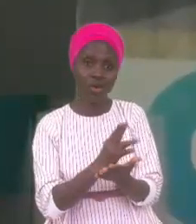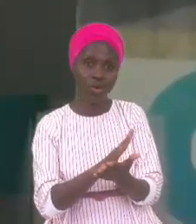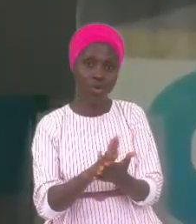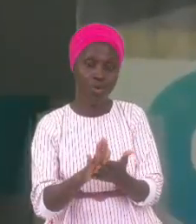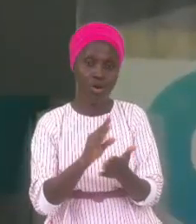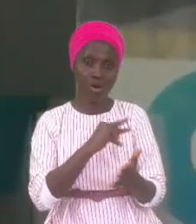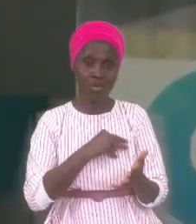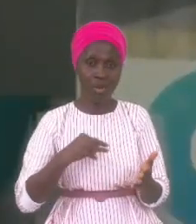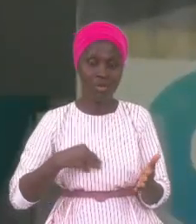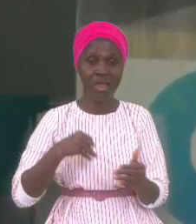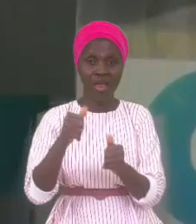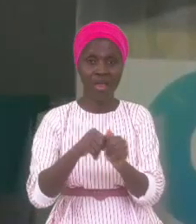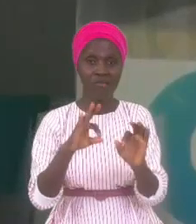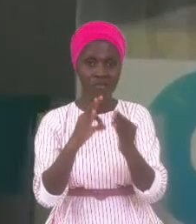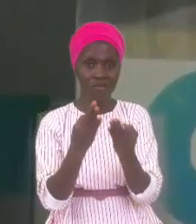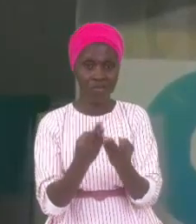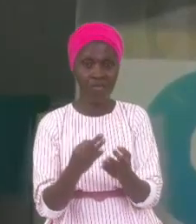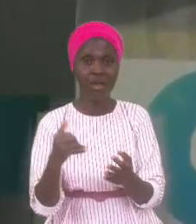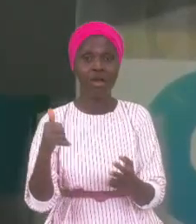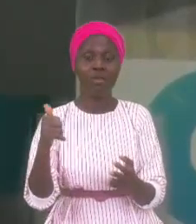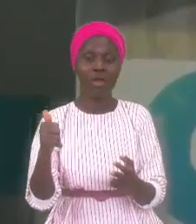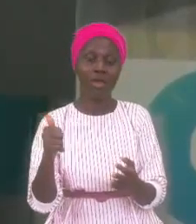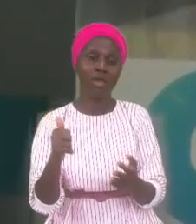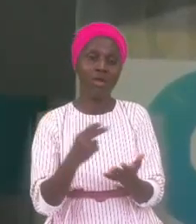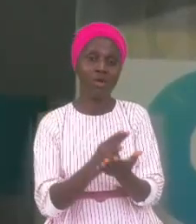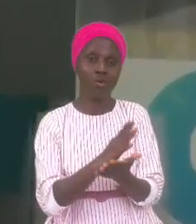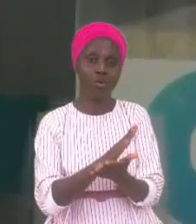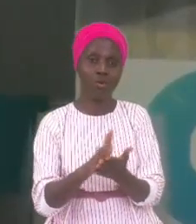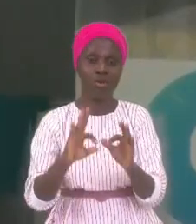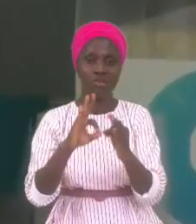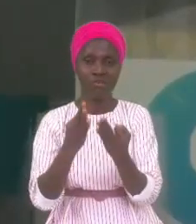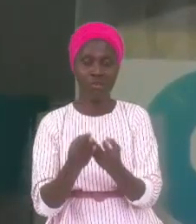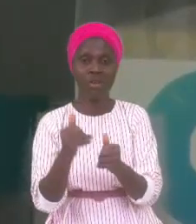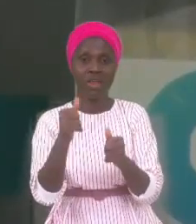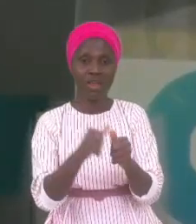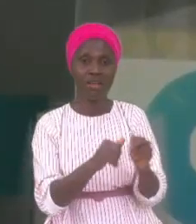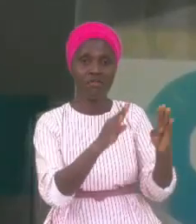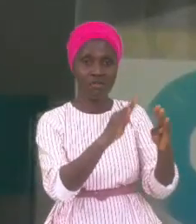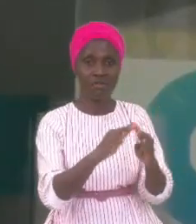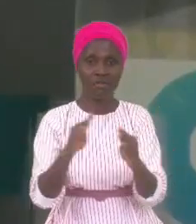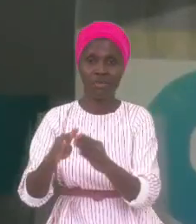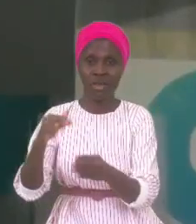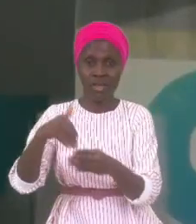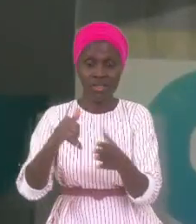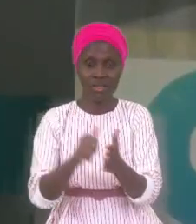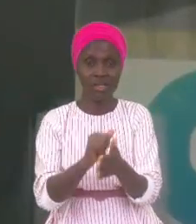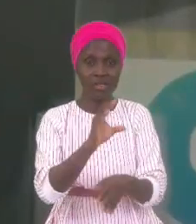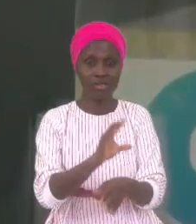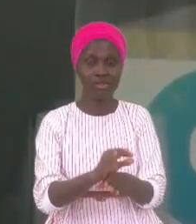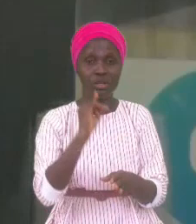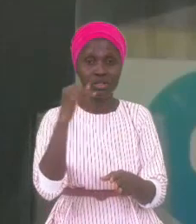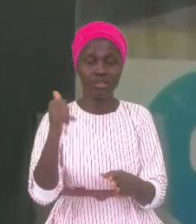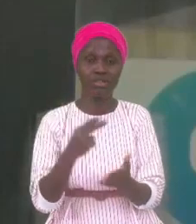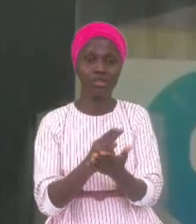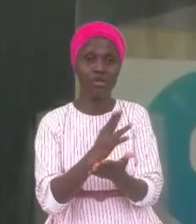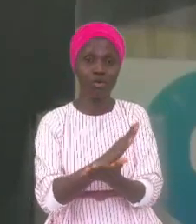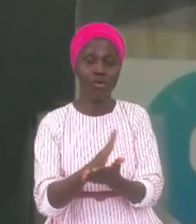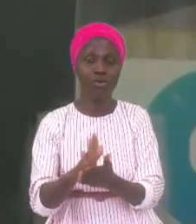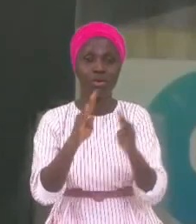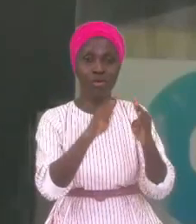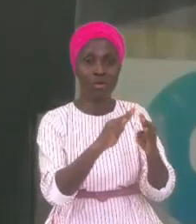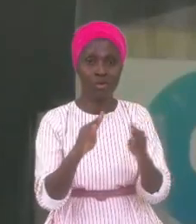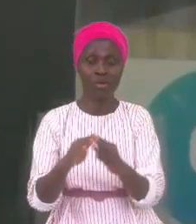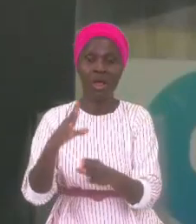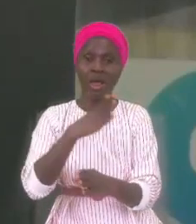a holy family, every community in that church is a holy community, and every child,